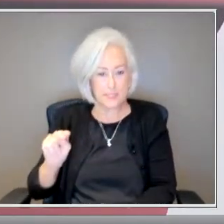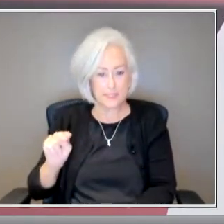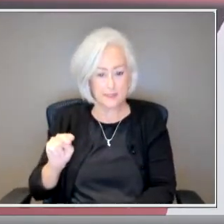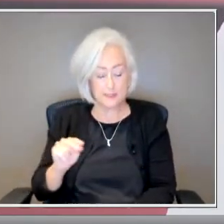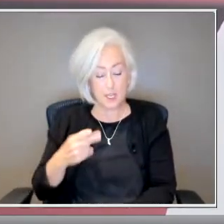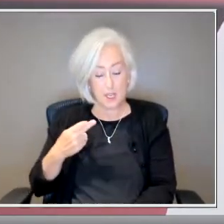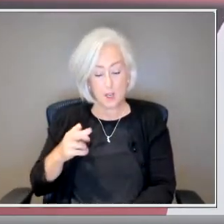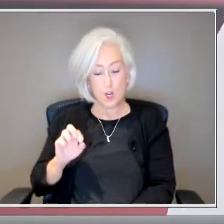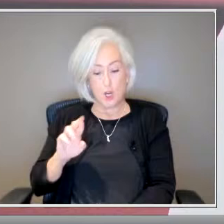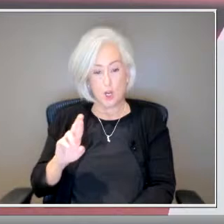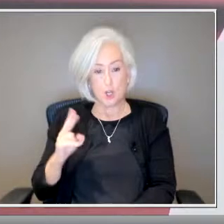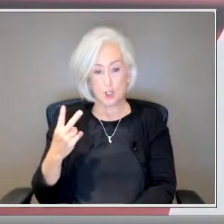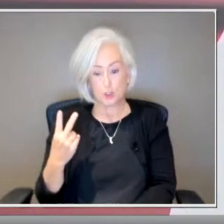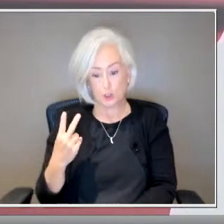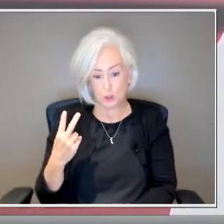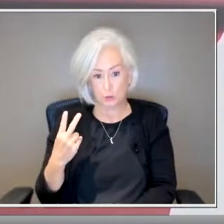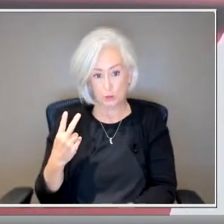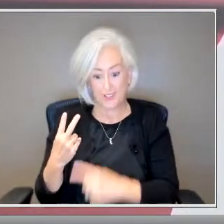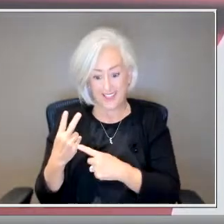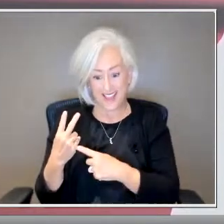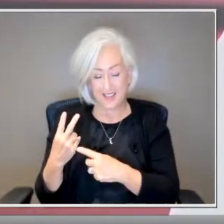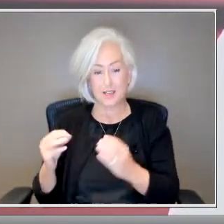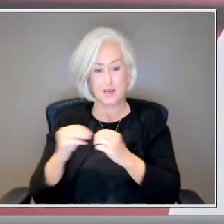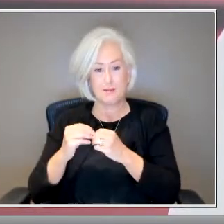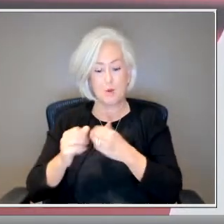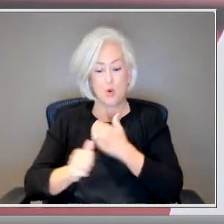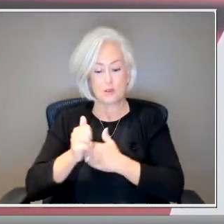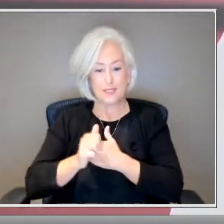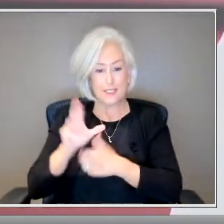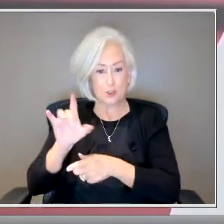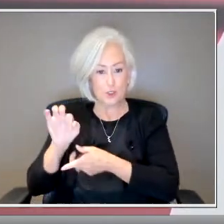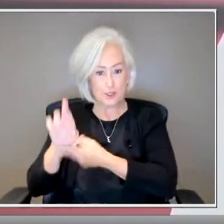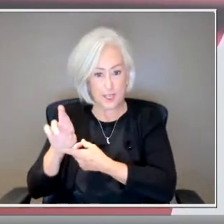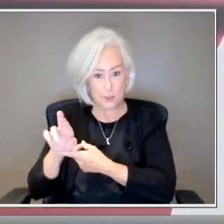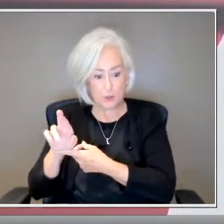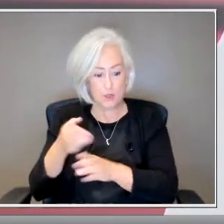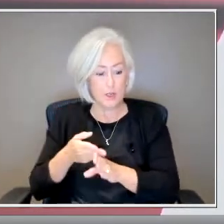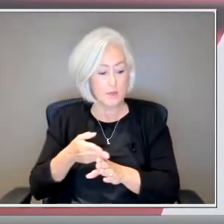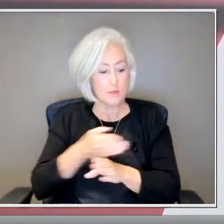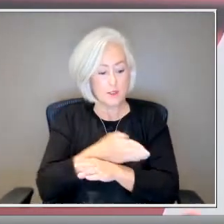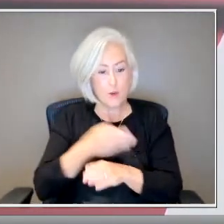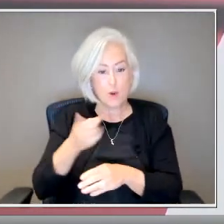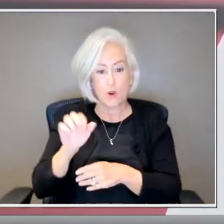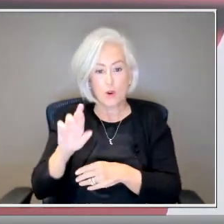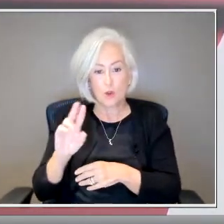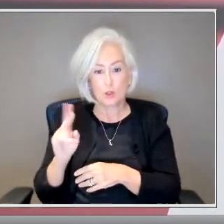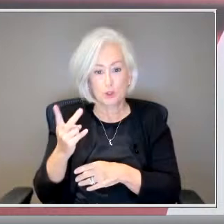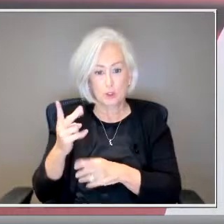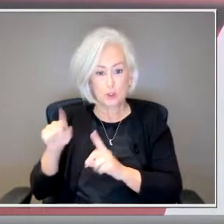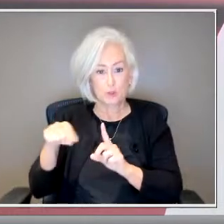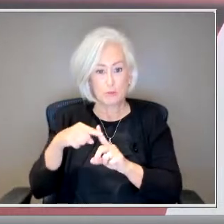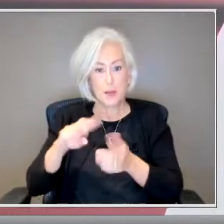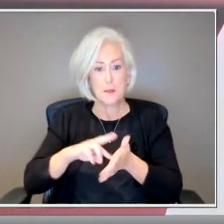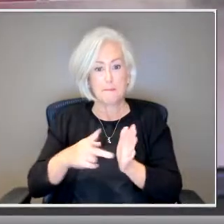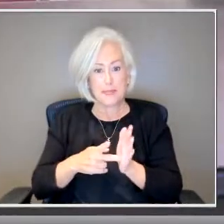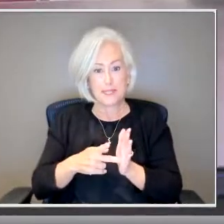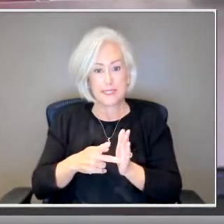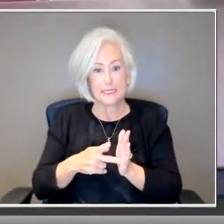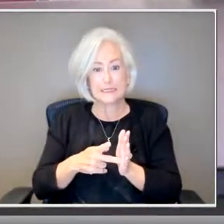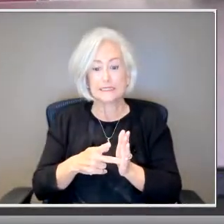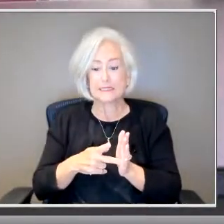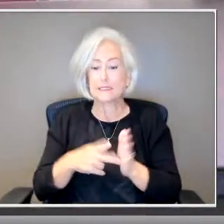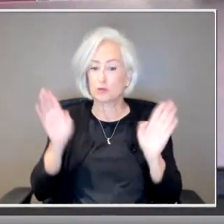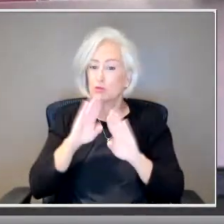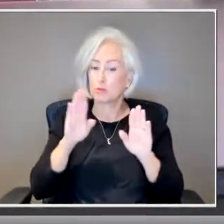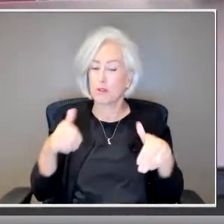more aggressive, dangerous cancer, which before Herceptin, the HER2 marker was an indication your goose is cooked. So what's the risk in